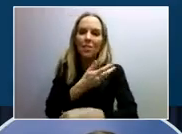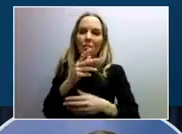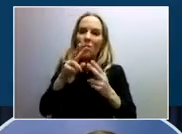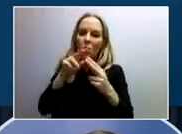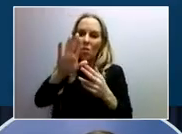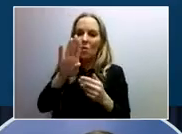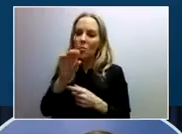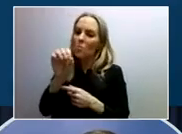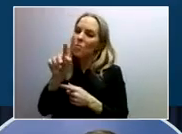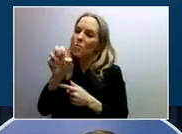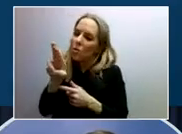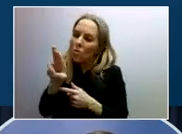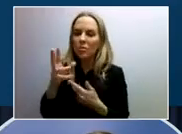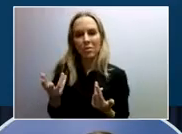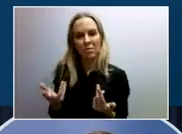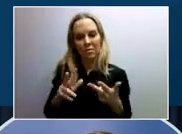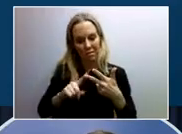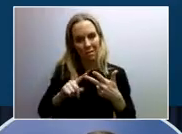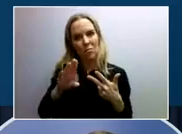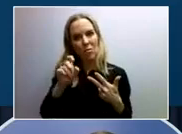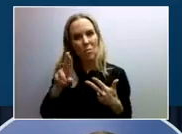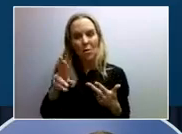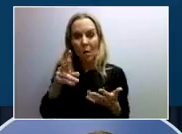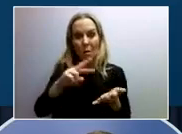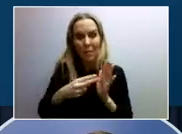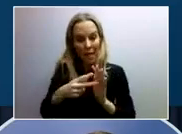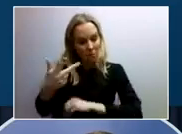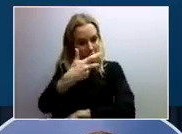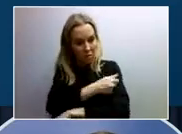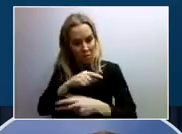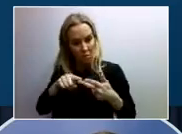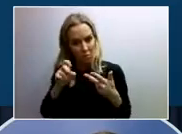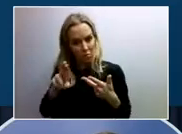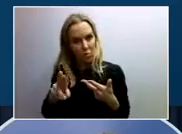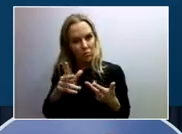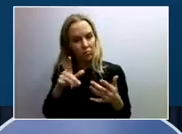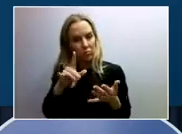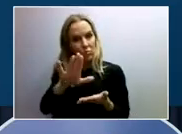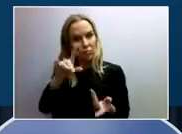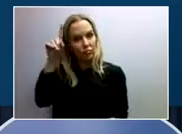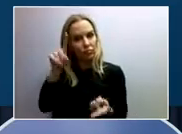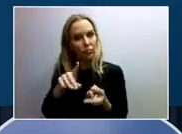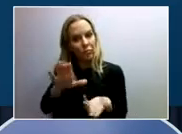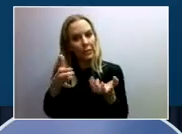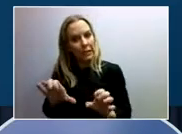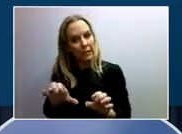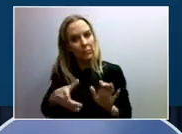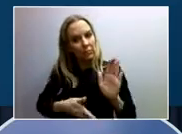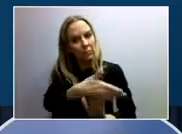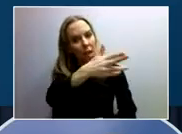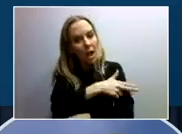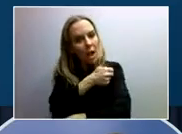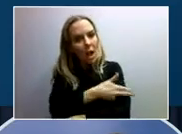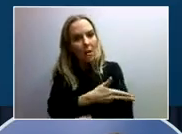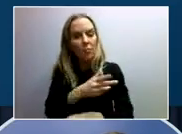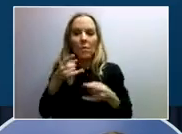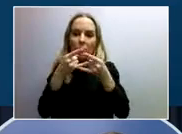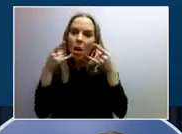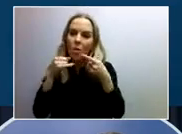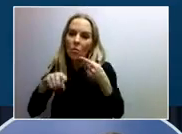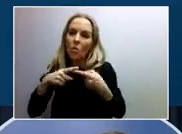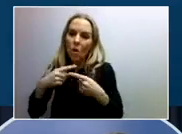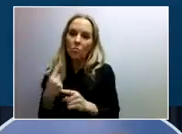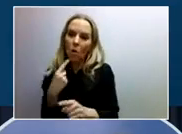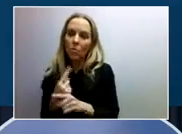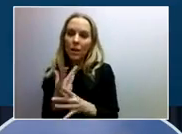very unlikely you'll end up in the hospital, and in wearing a mask when it's appropriate. If you don't help us in